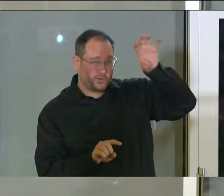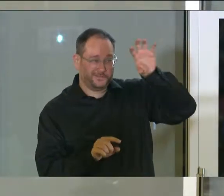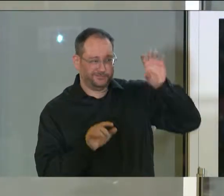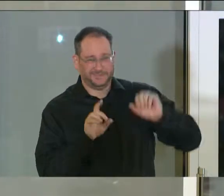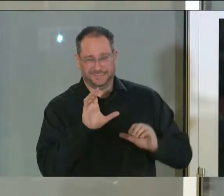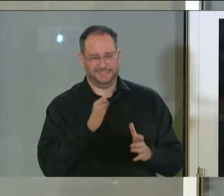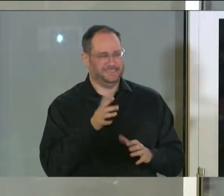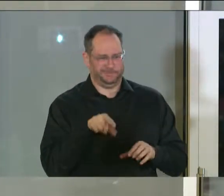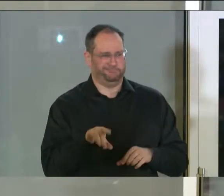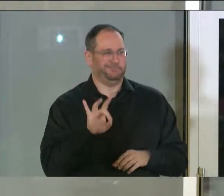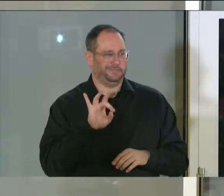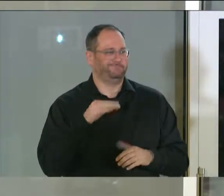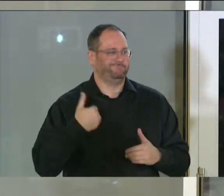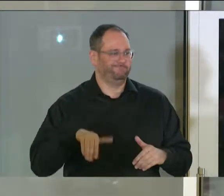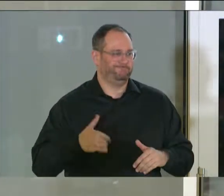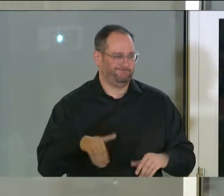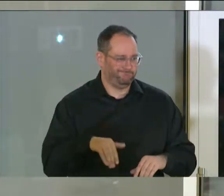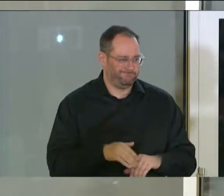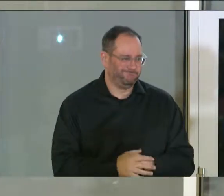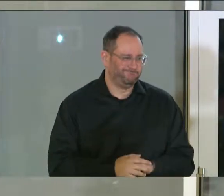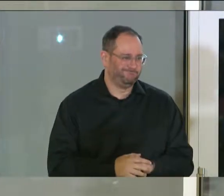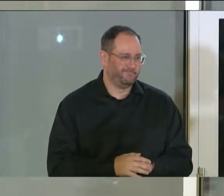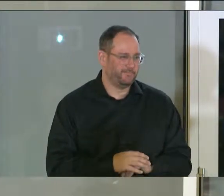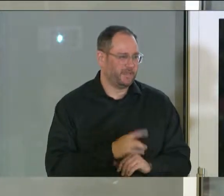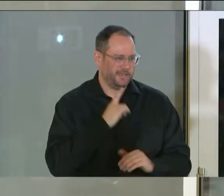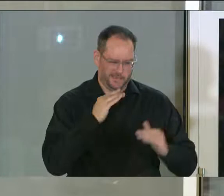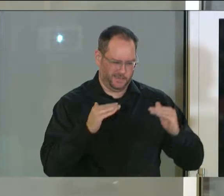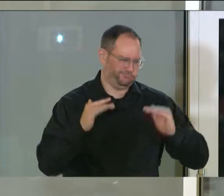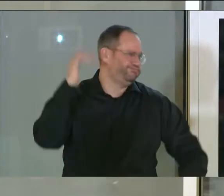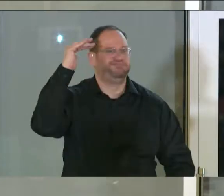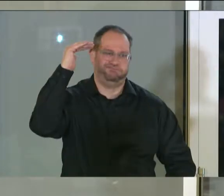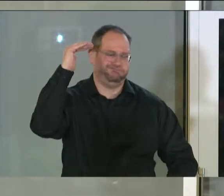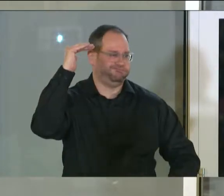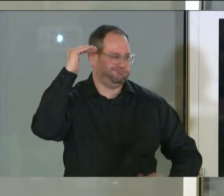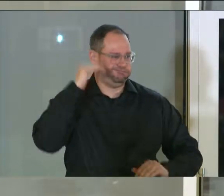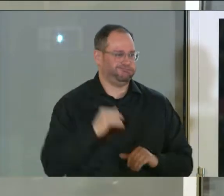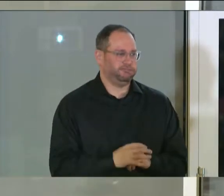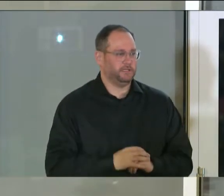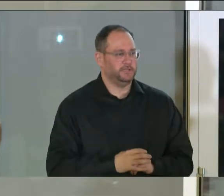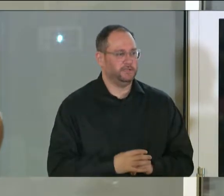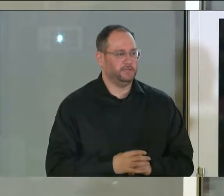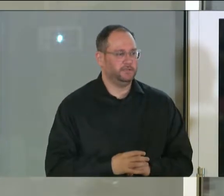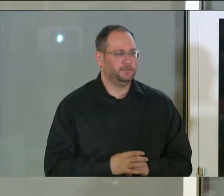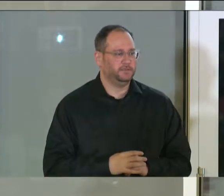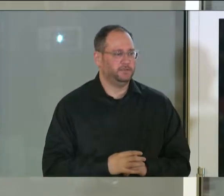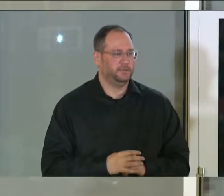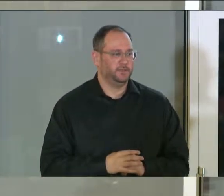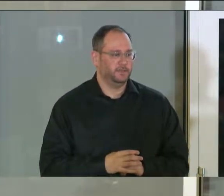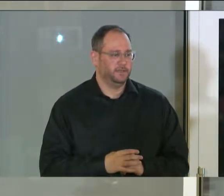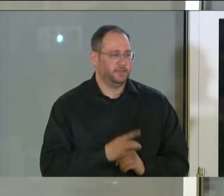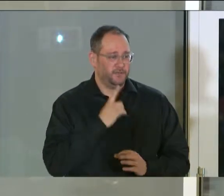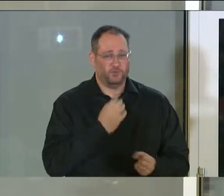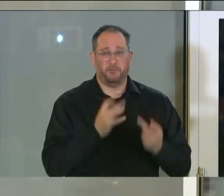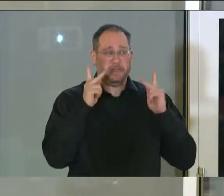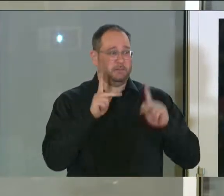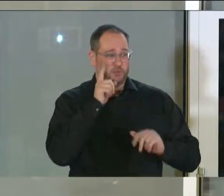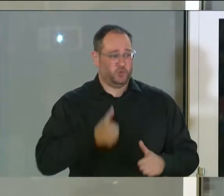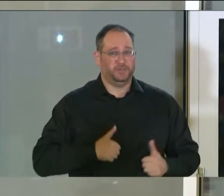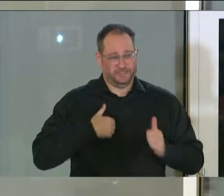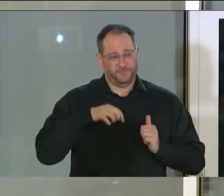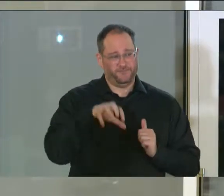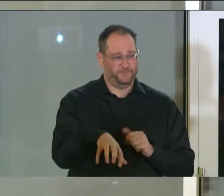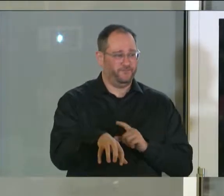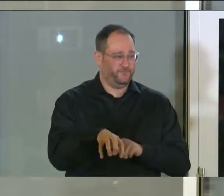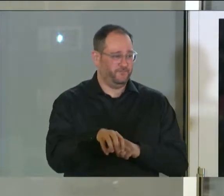punishing inequalities that have really adverse effects on the quality of lives of many of those residents. So what do? The mayor